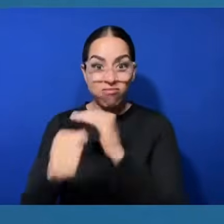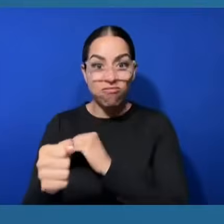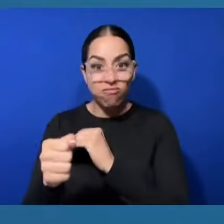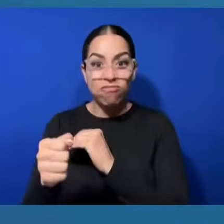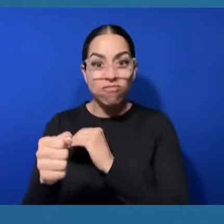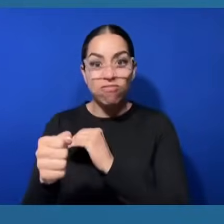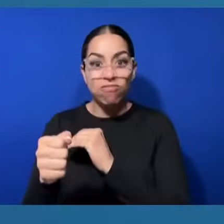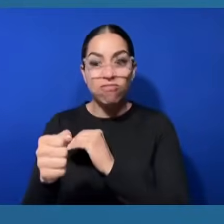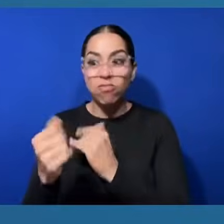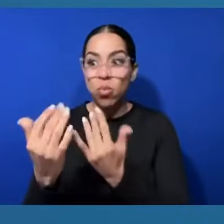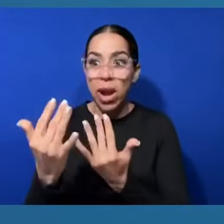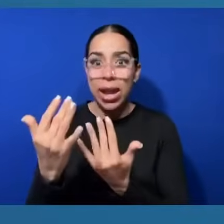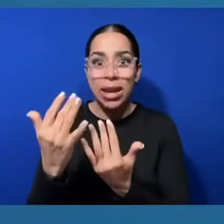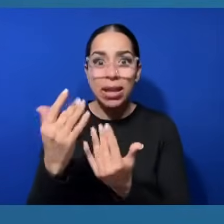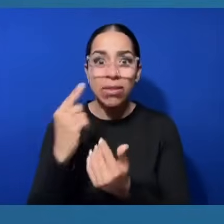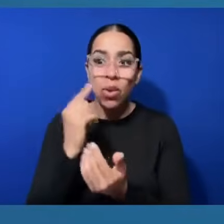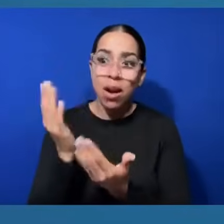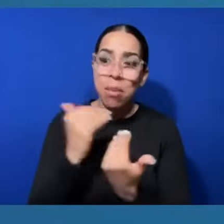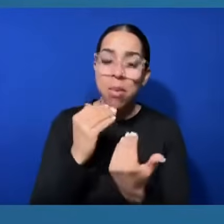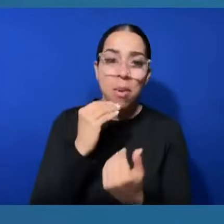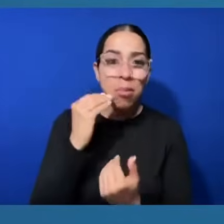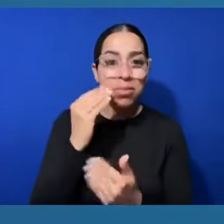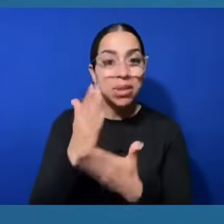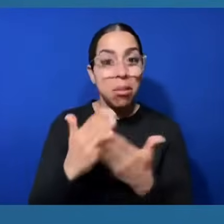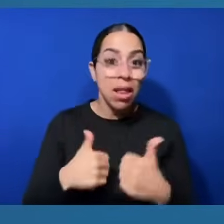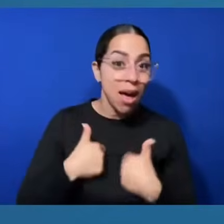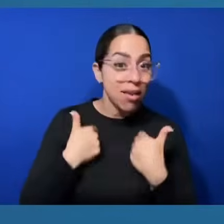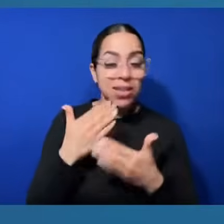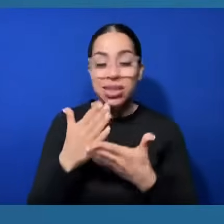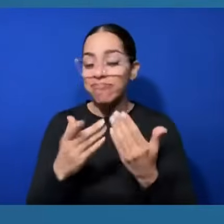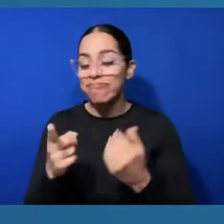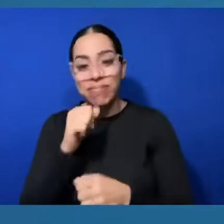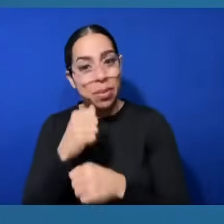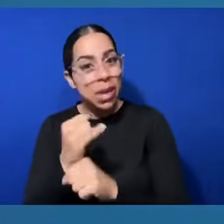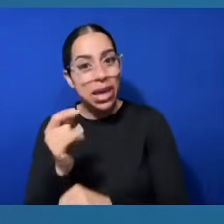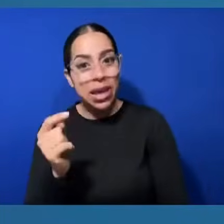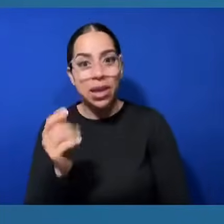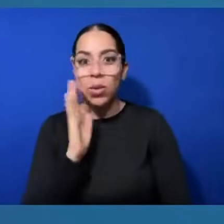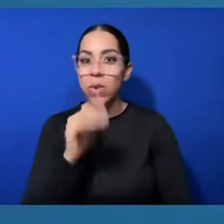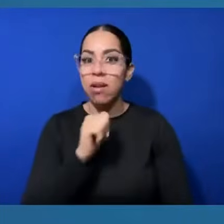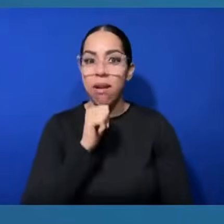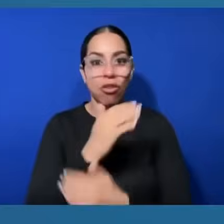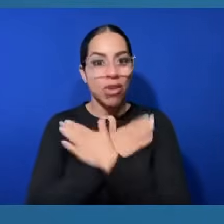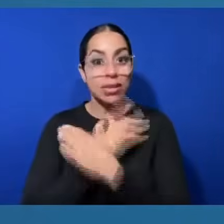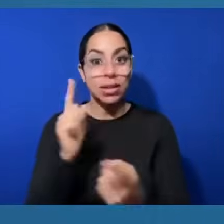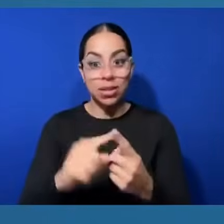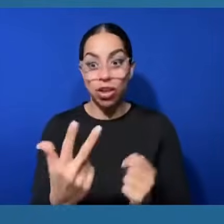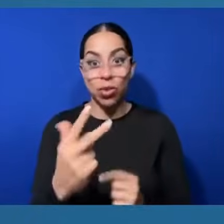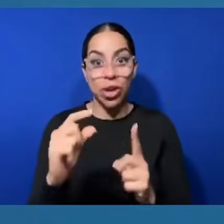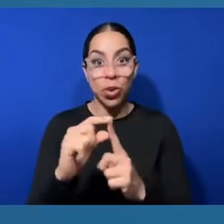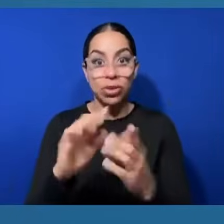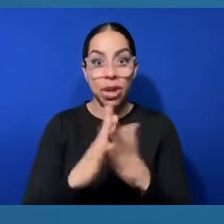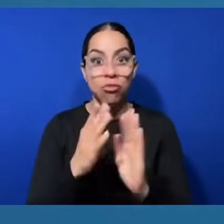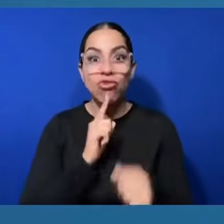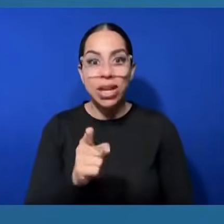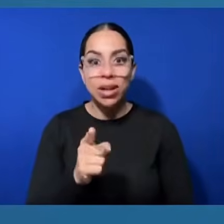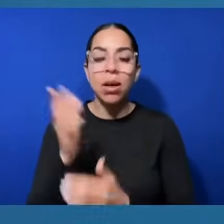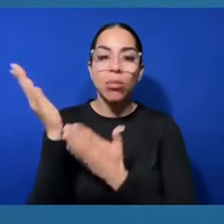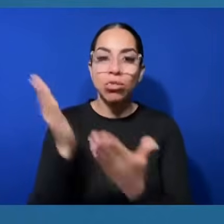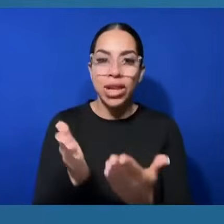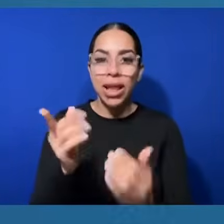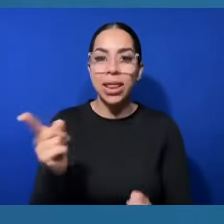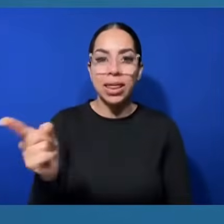God, we will not rest until these three words become a reality. Bring them